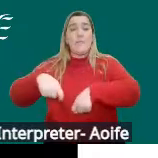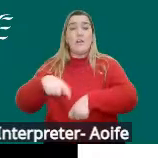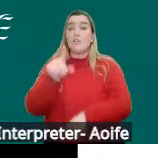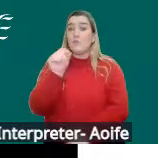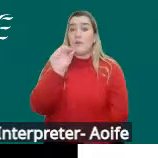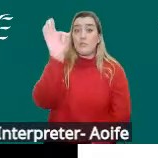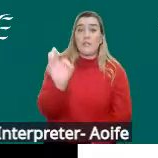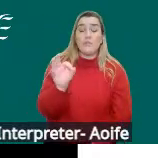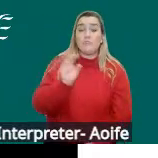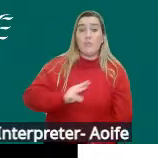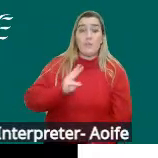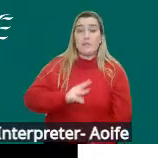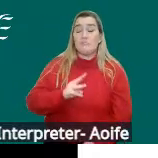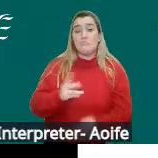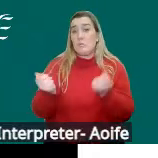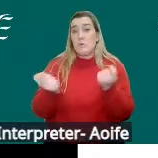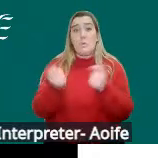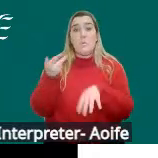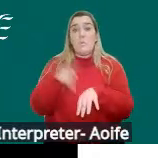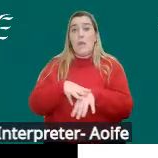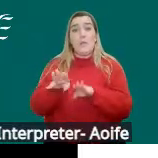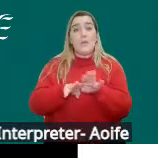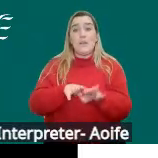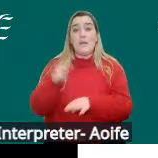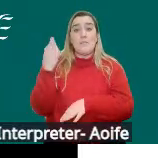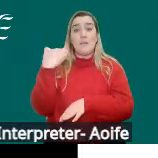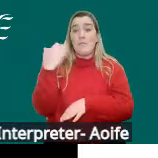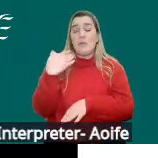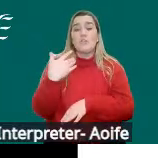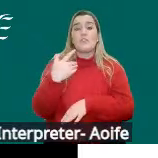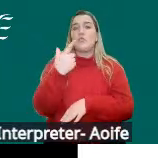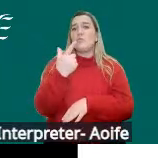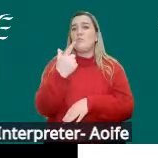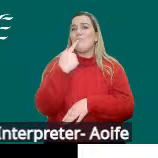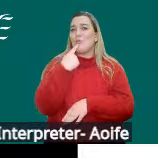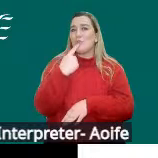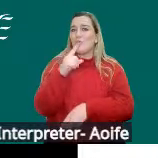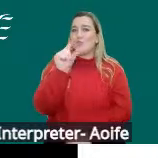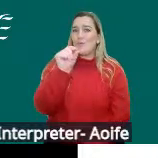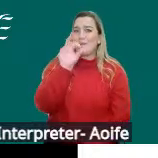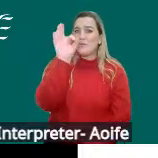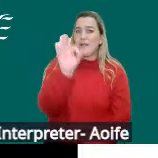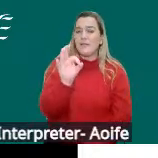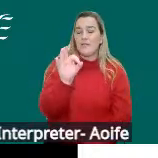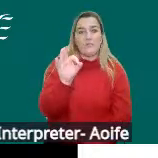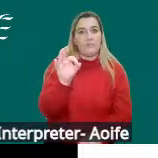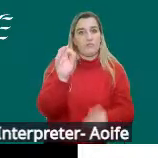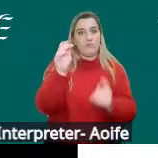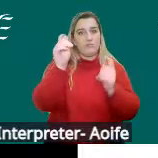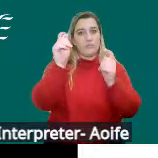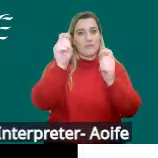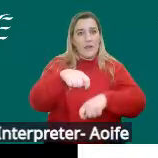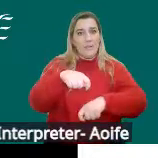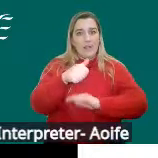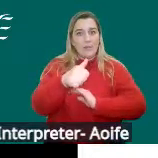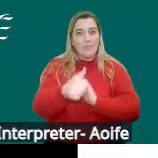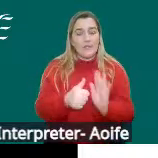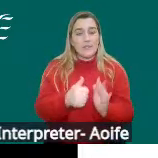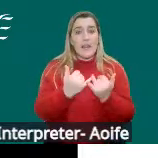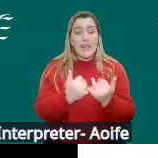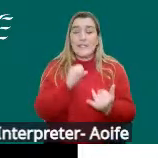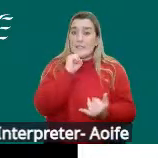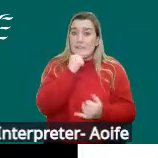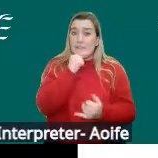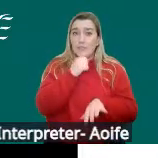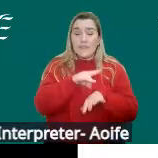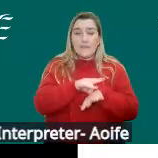cope quite well with their menopause. 20%, however, have a terrible time, and it's nearly like a really severe illness that's both physical